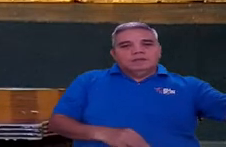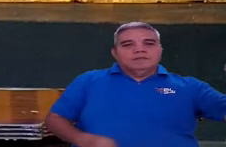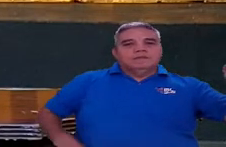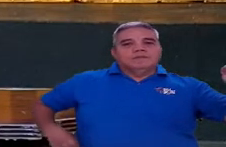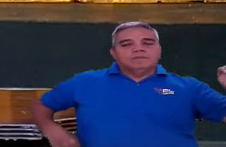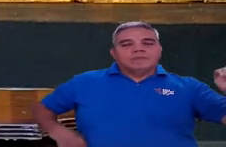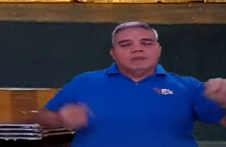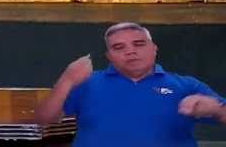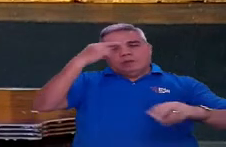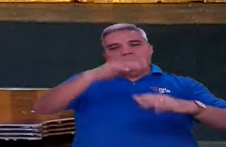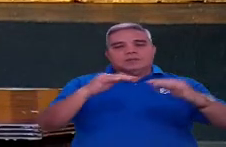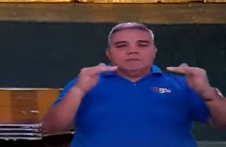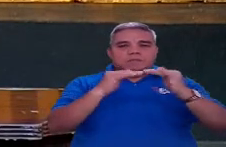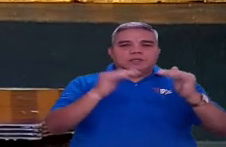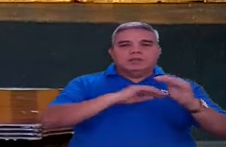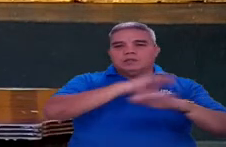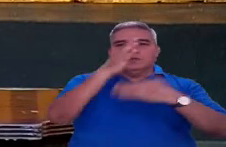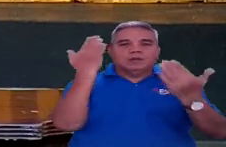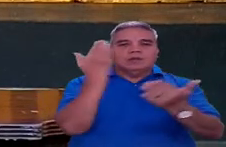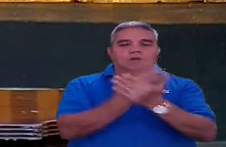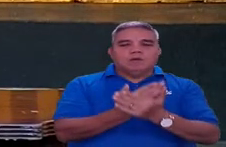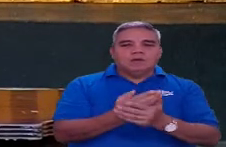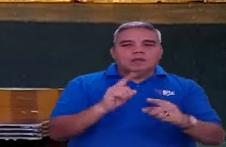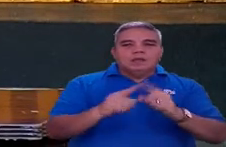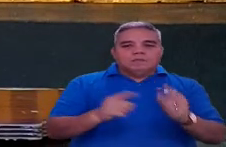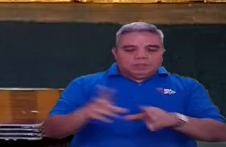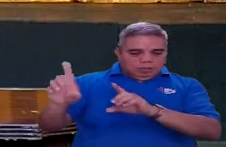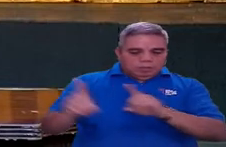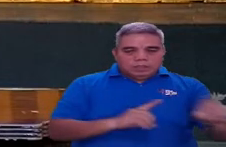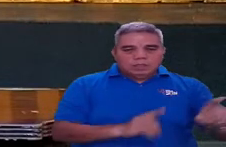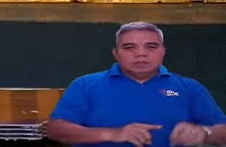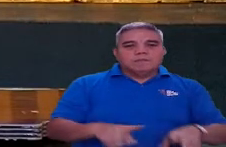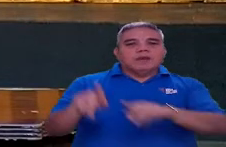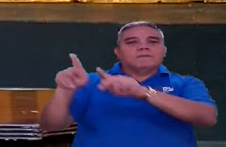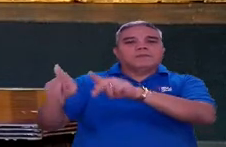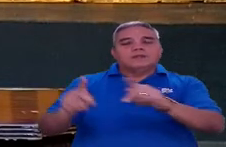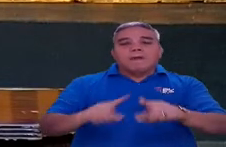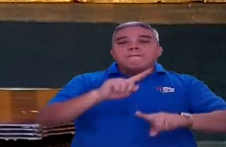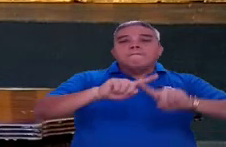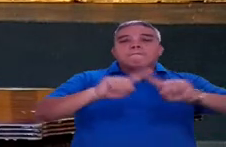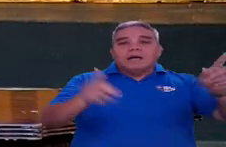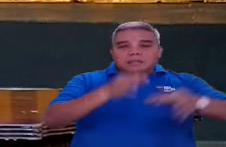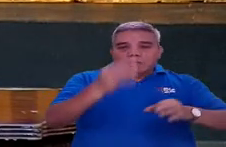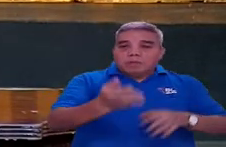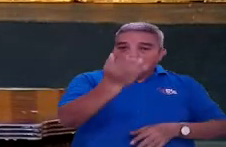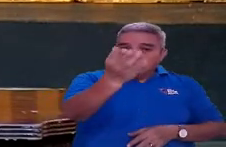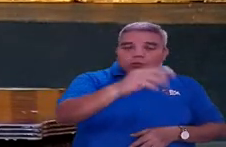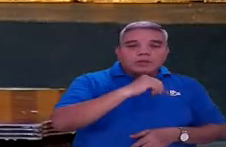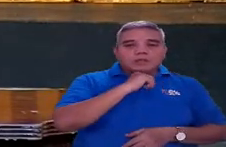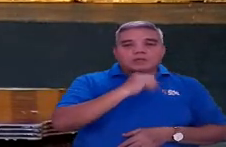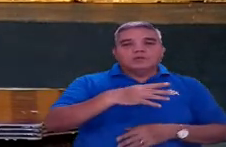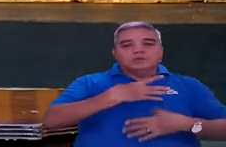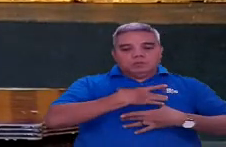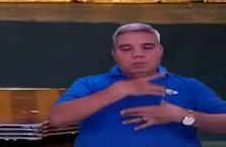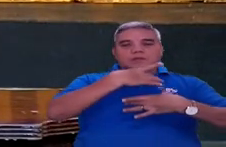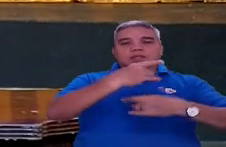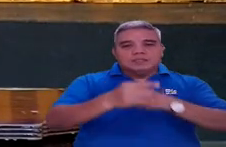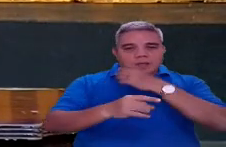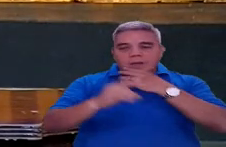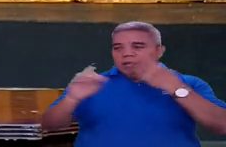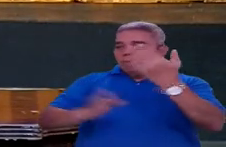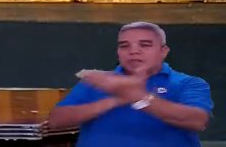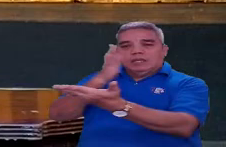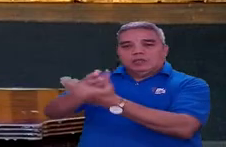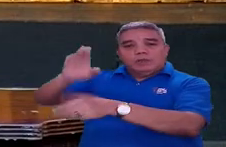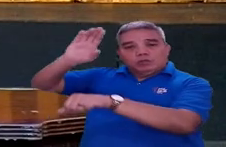mga missions conferences, you heard all expositions on missions, but if you're not going to decide as you go